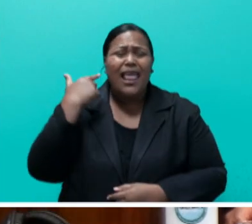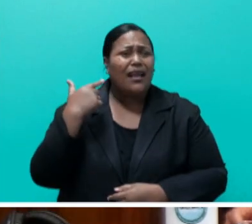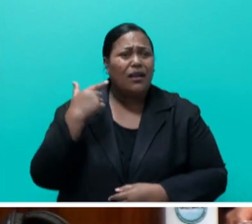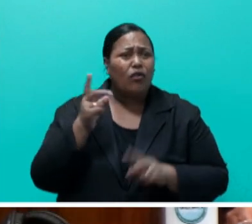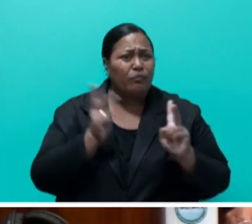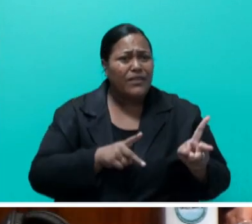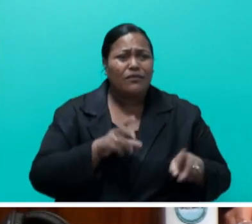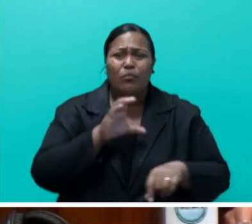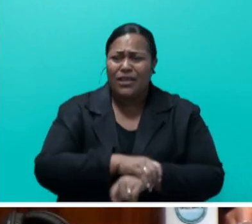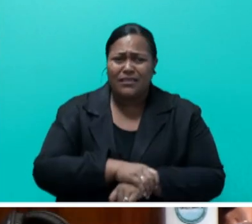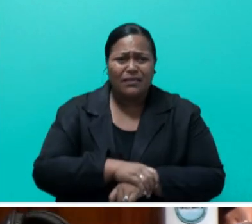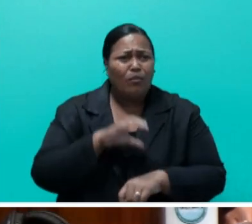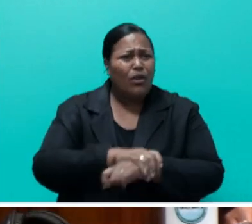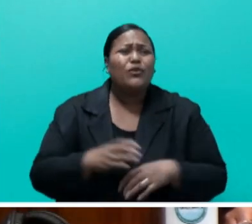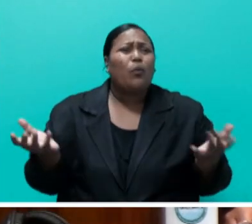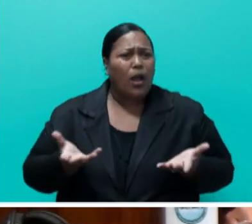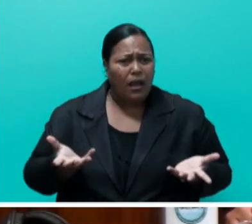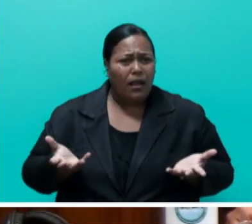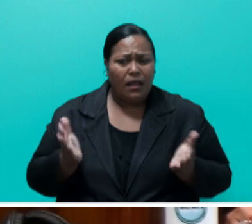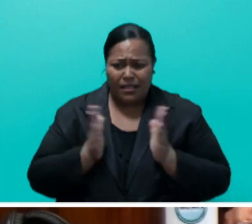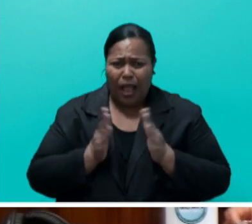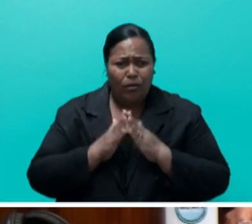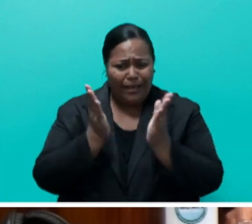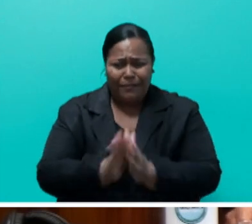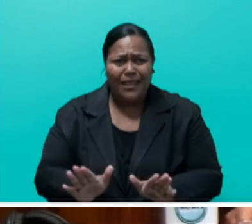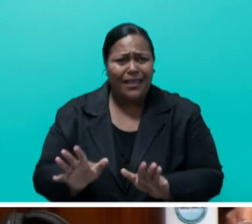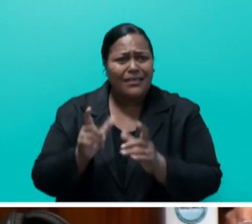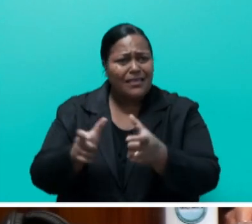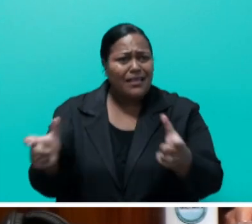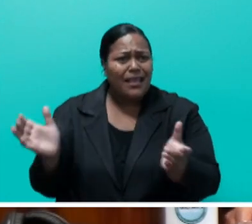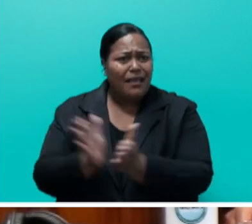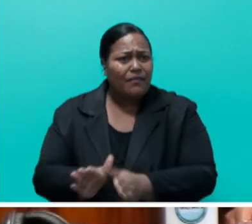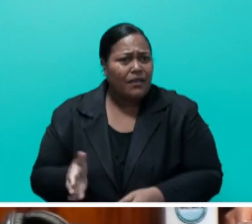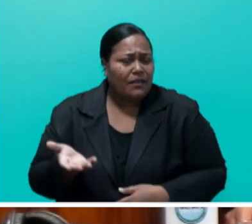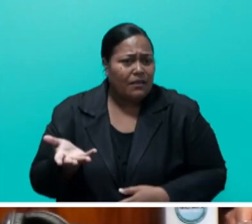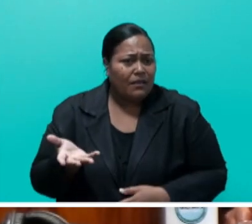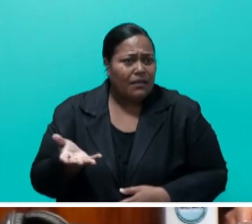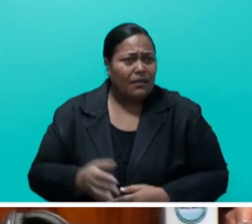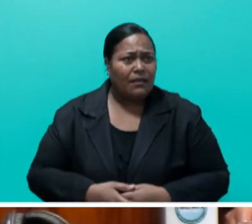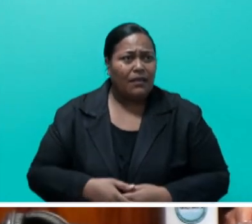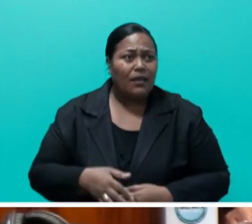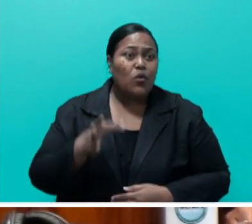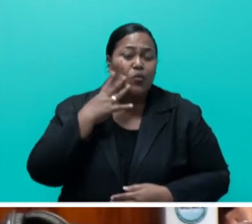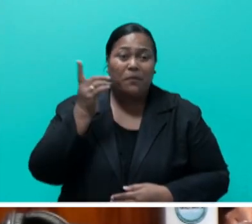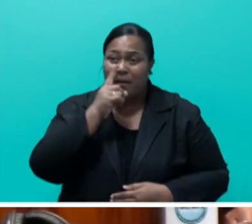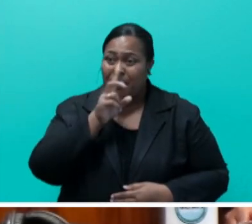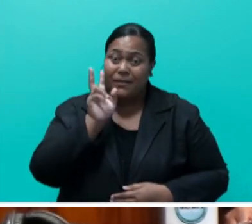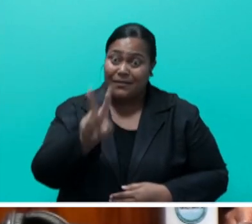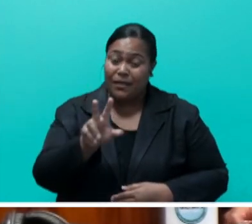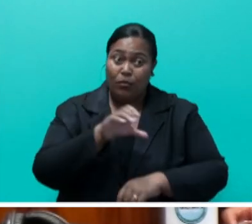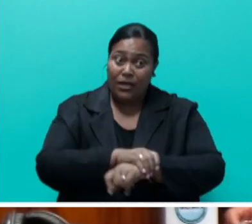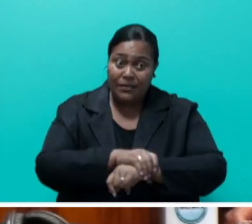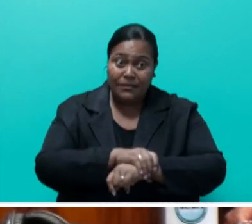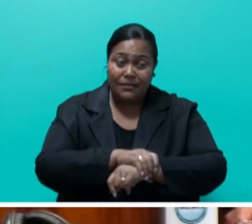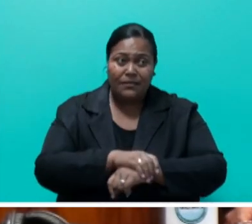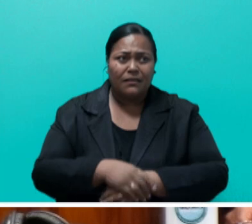police in our towns and cities. One of the biggest deterrents is when people see police, they're out there. And I ask if you